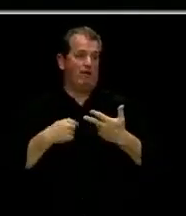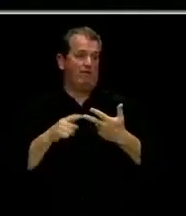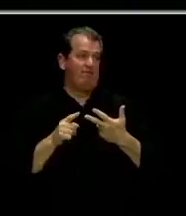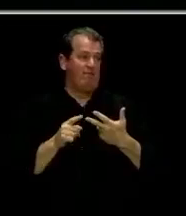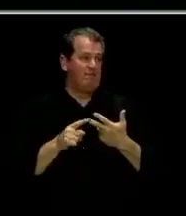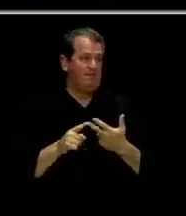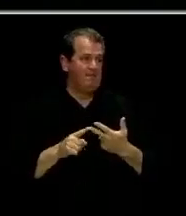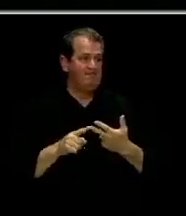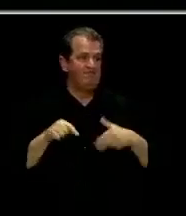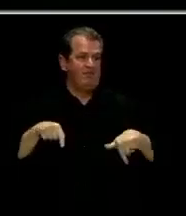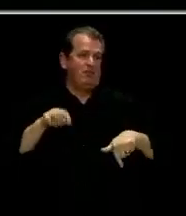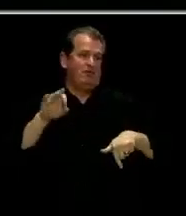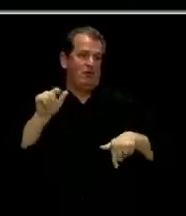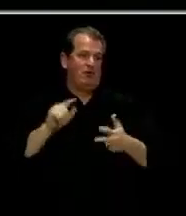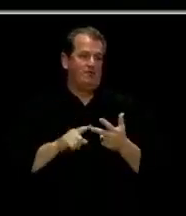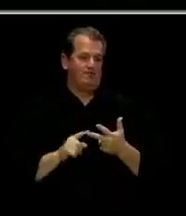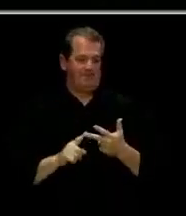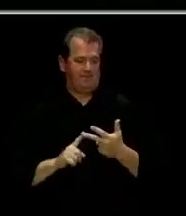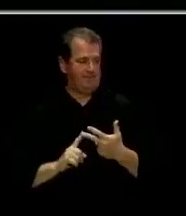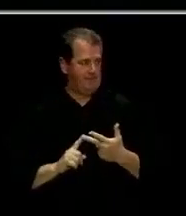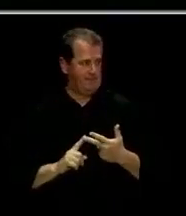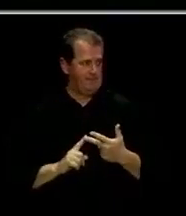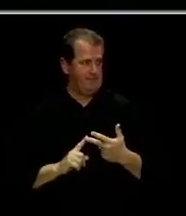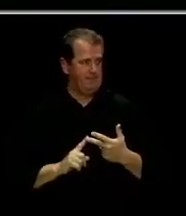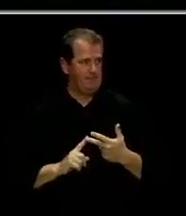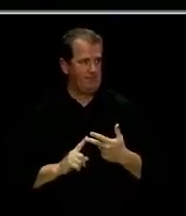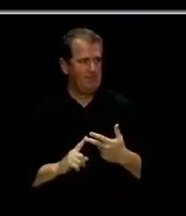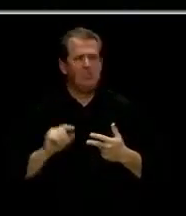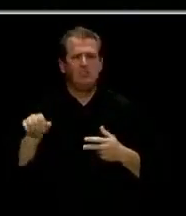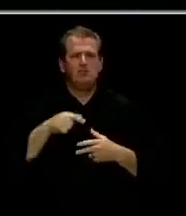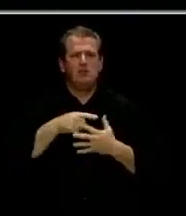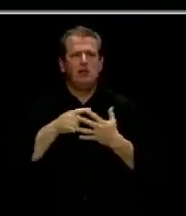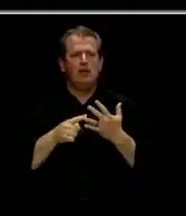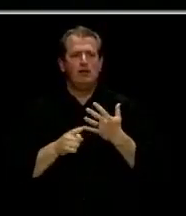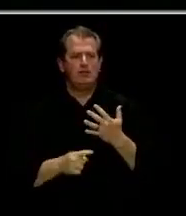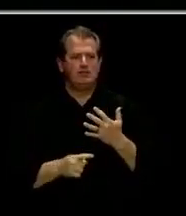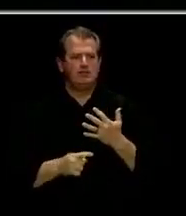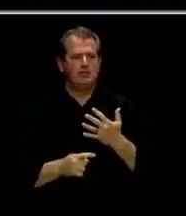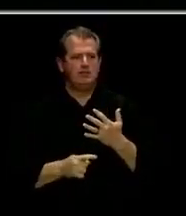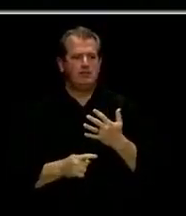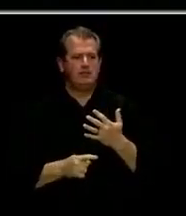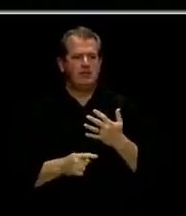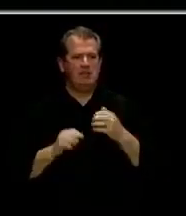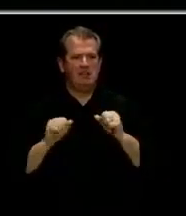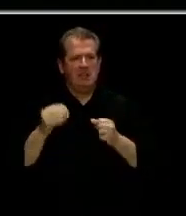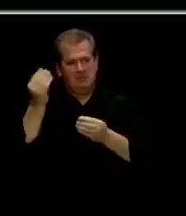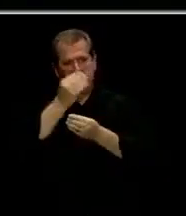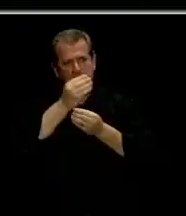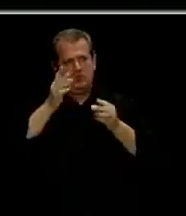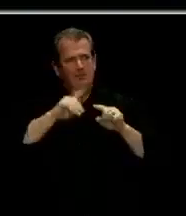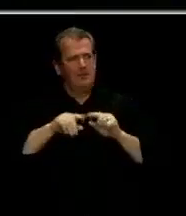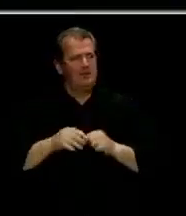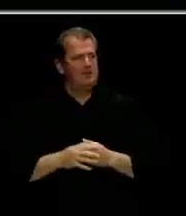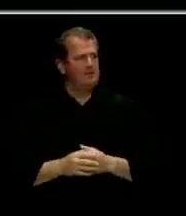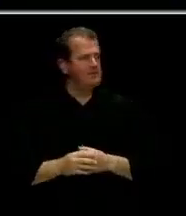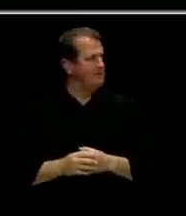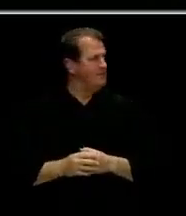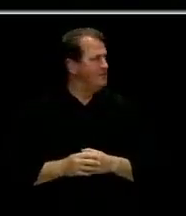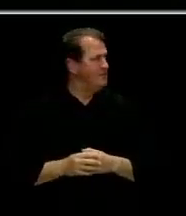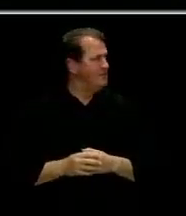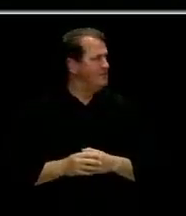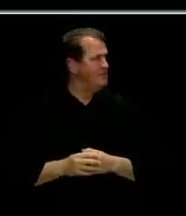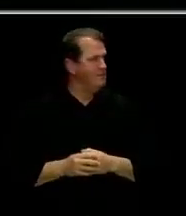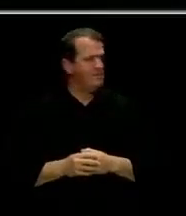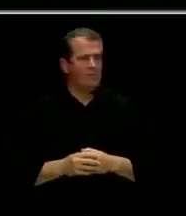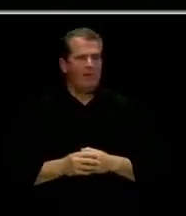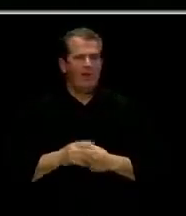here in Florida. And there were some other things that I could highlight, but we can, I think we